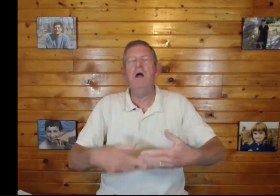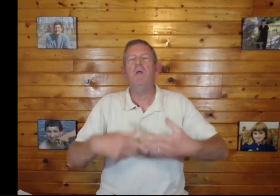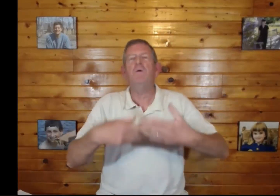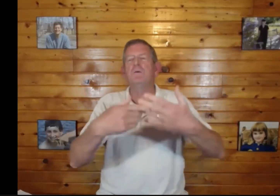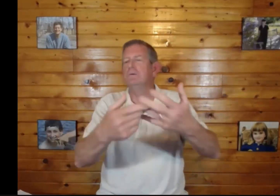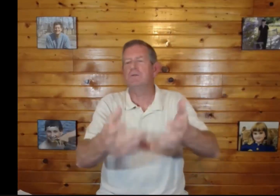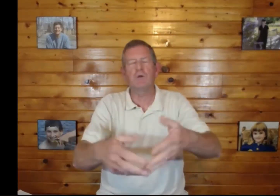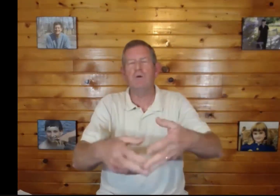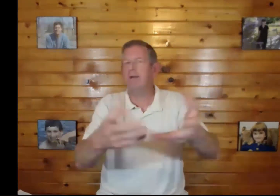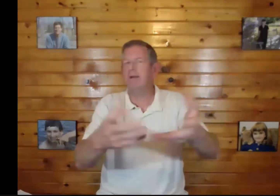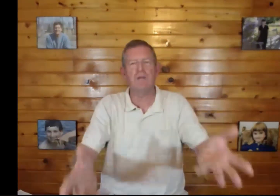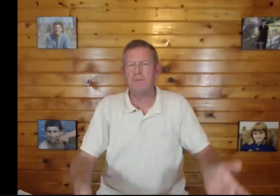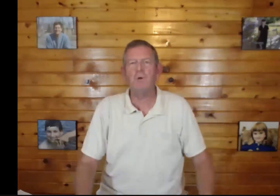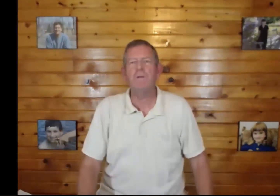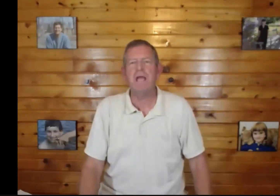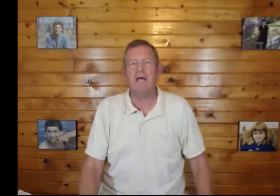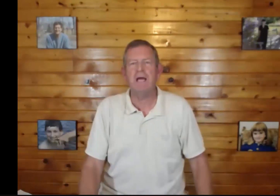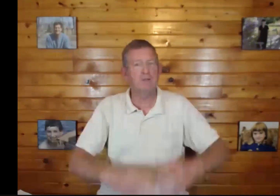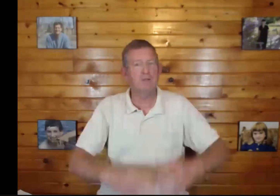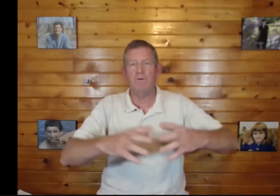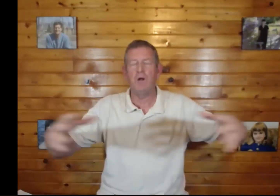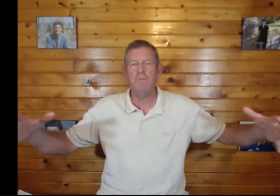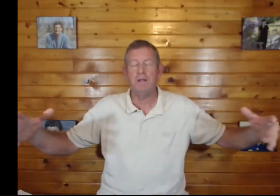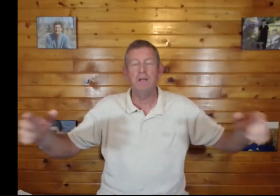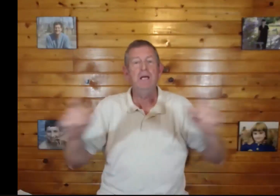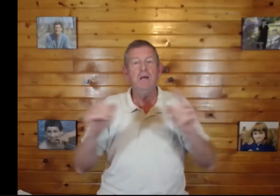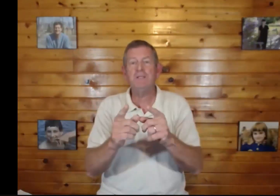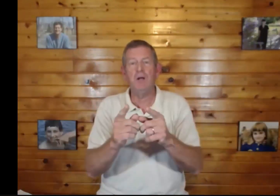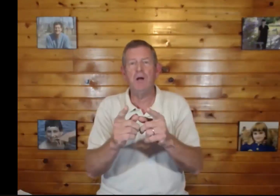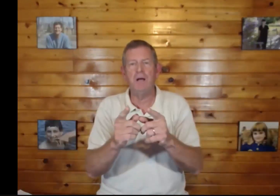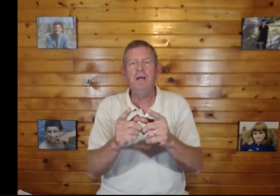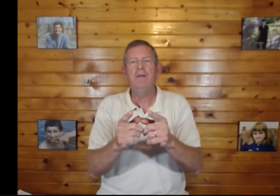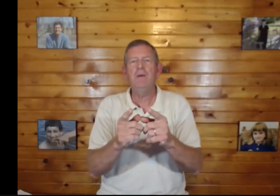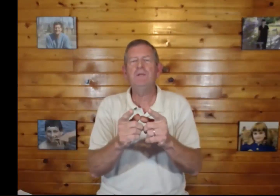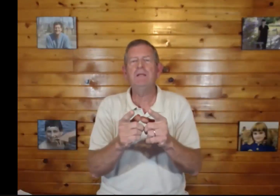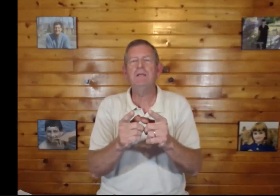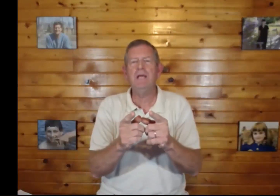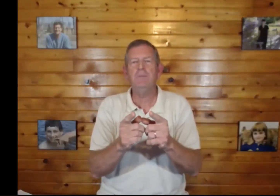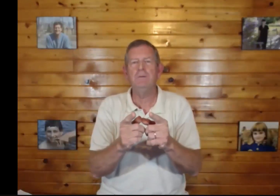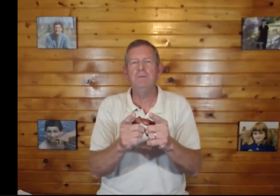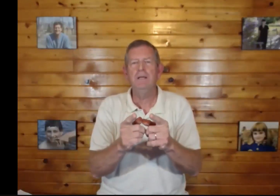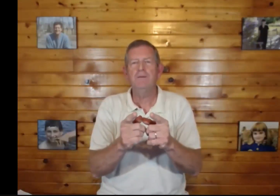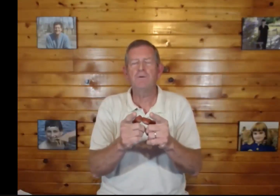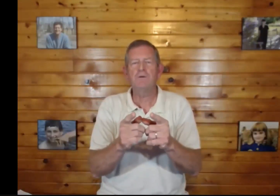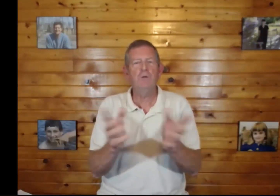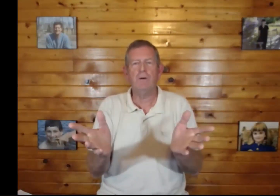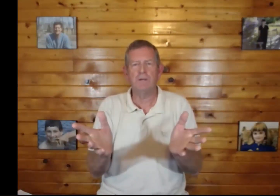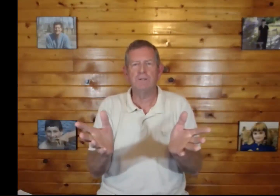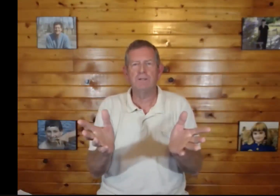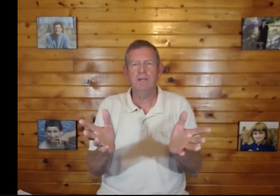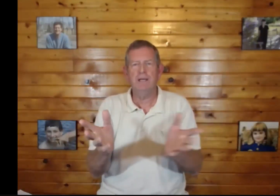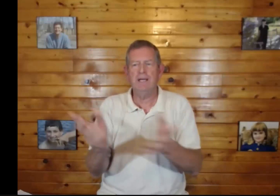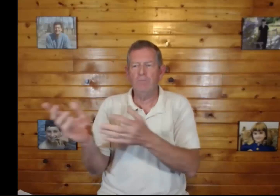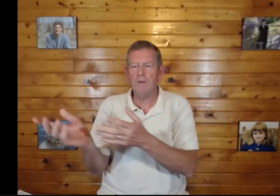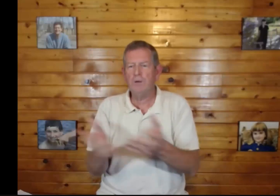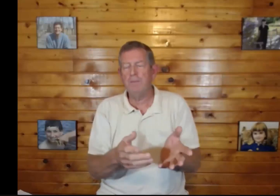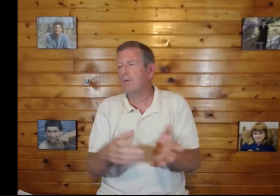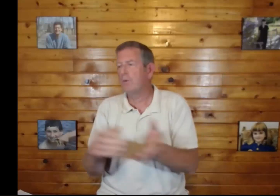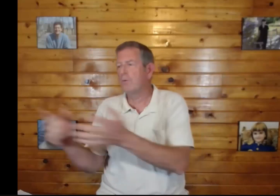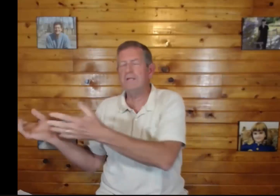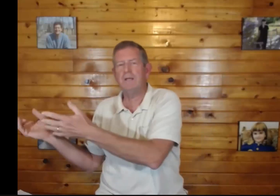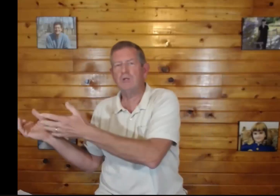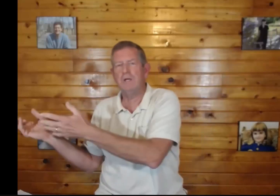yet another serving of something toward the end of this very long meal. When I say long, they will sit at the table for 2 hours and have one,